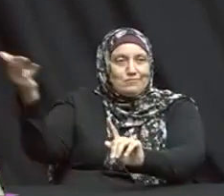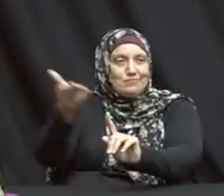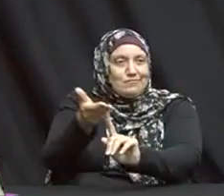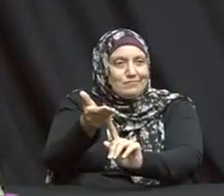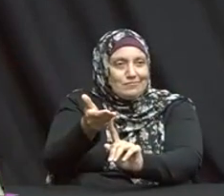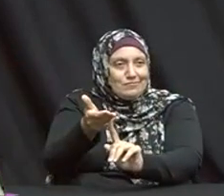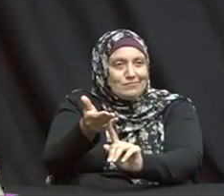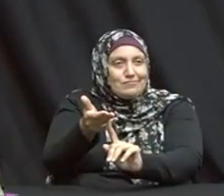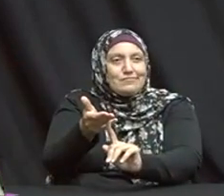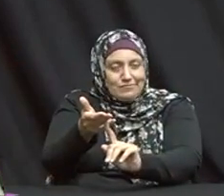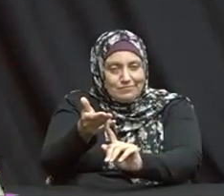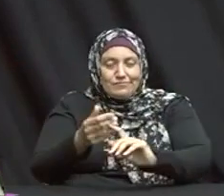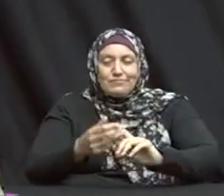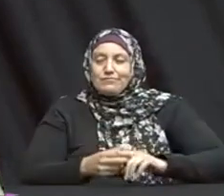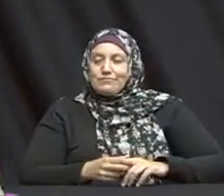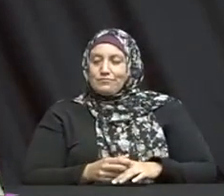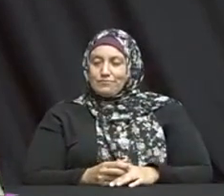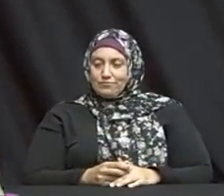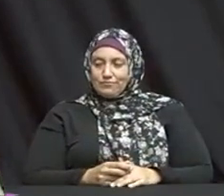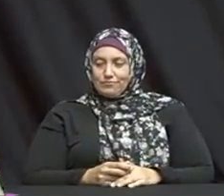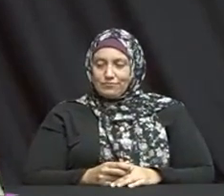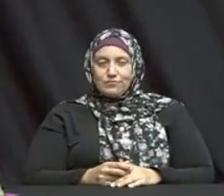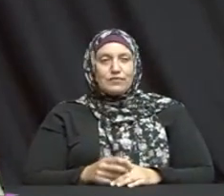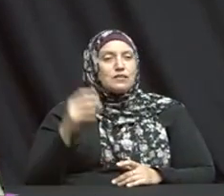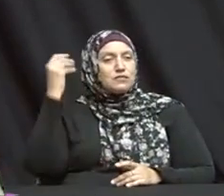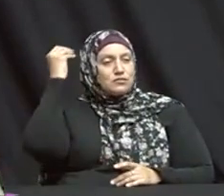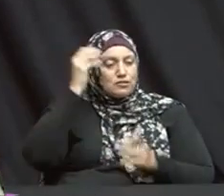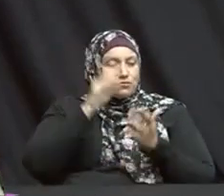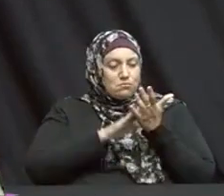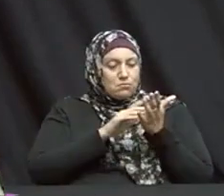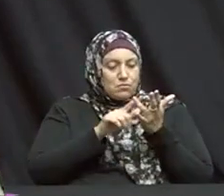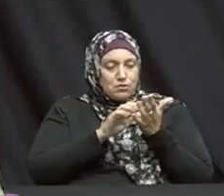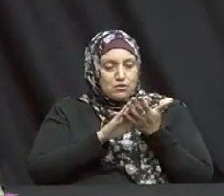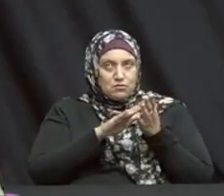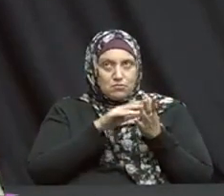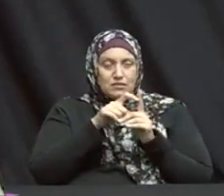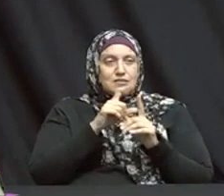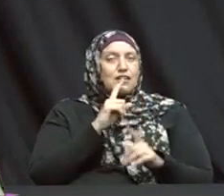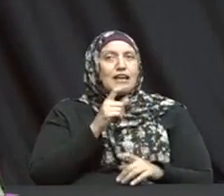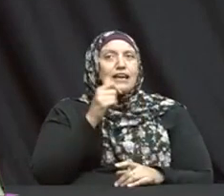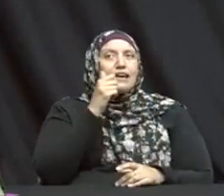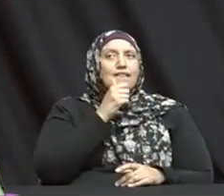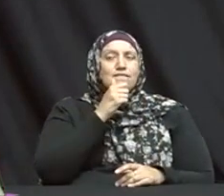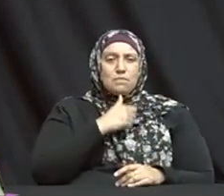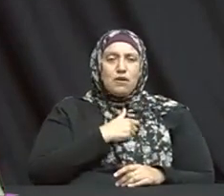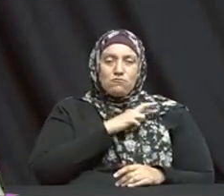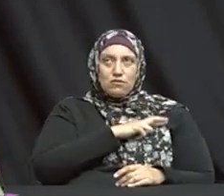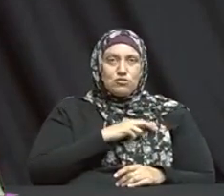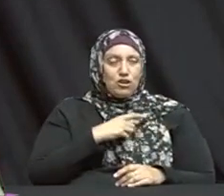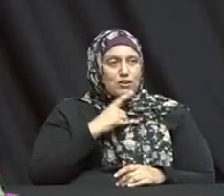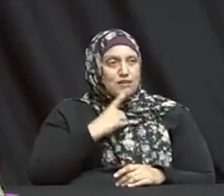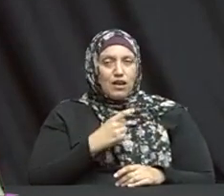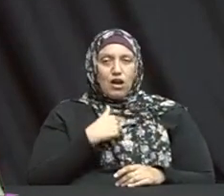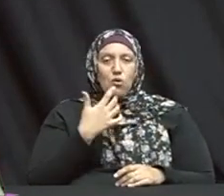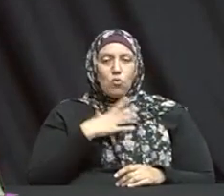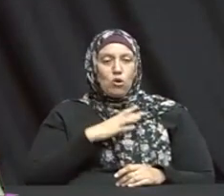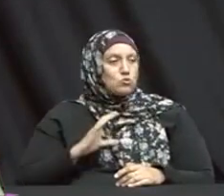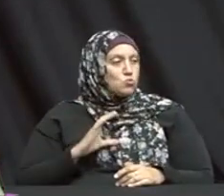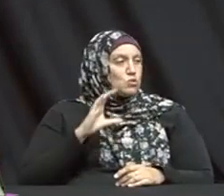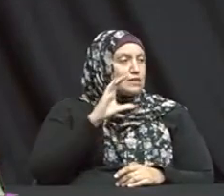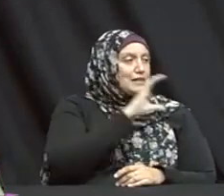to say I bequeath 25% to my wife to be